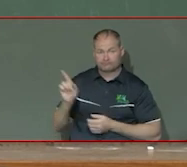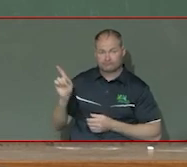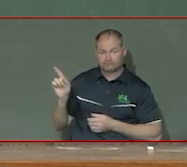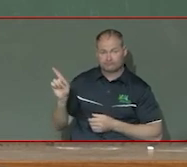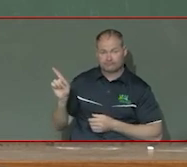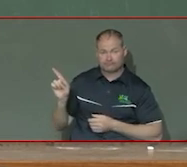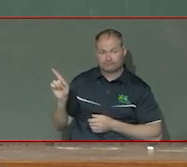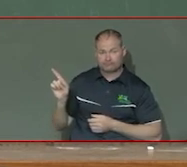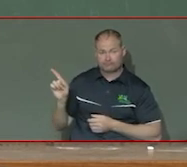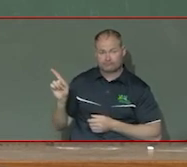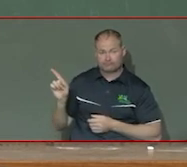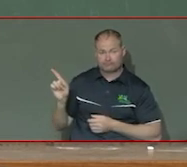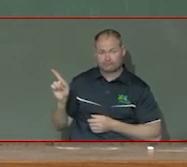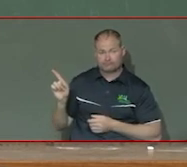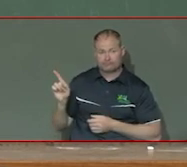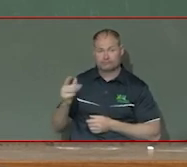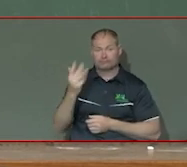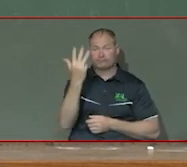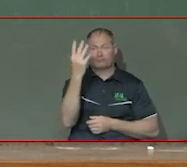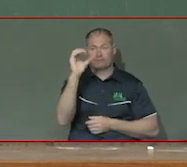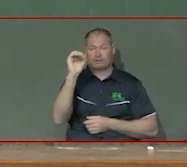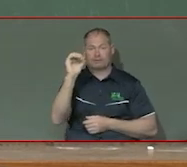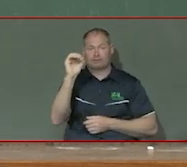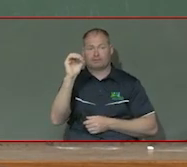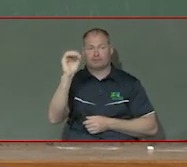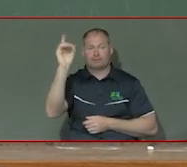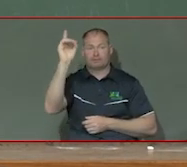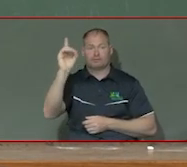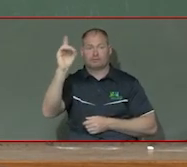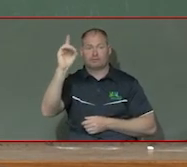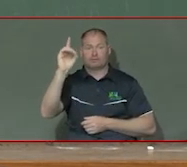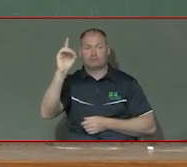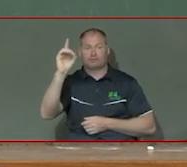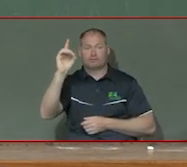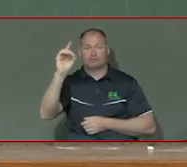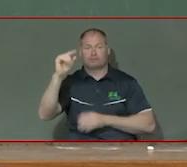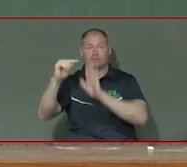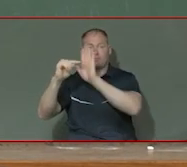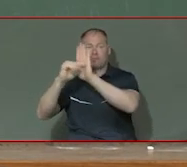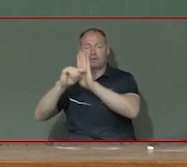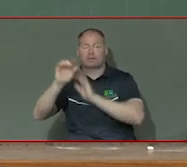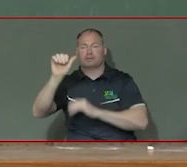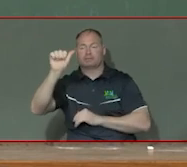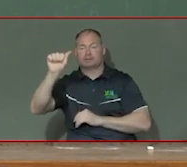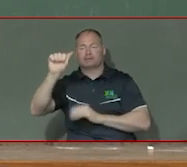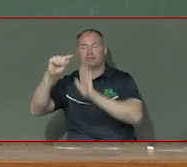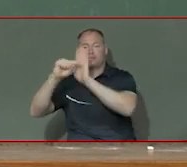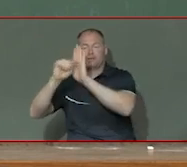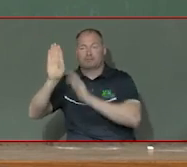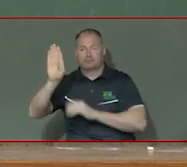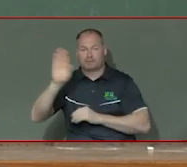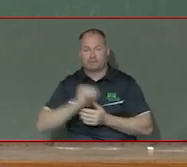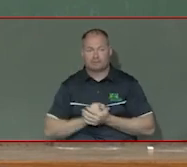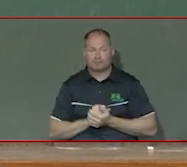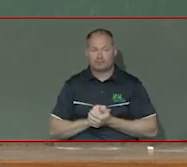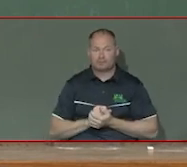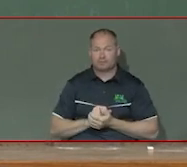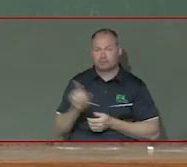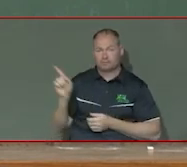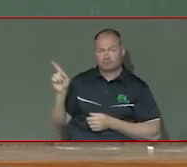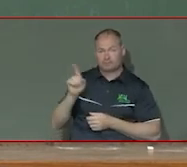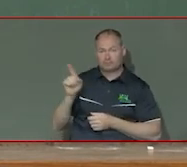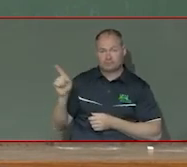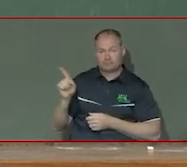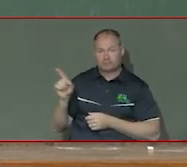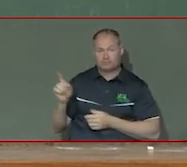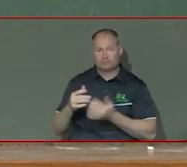degrees minus the angle, this is equal to positive the cos is positive the sine of the angle. The cos